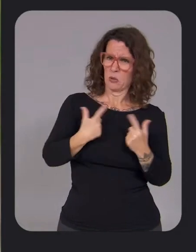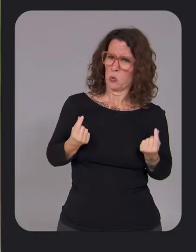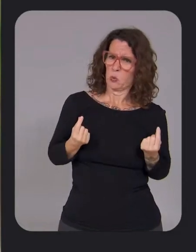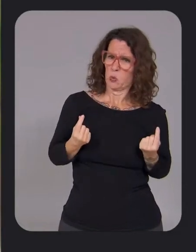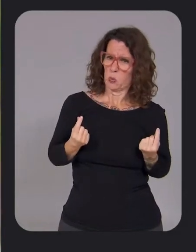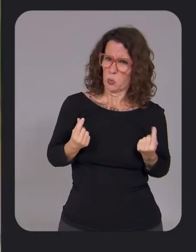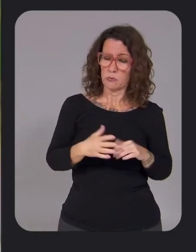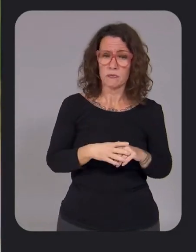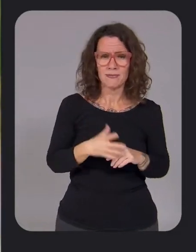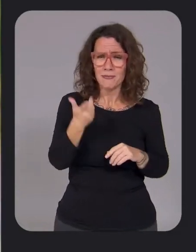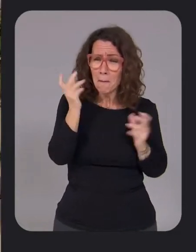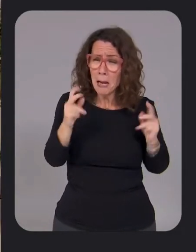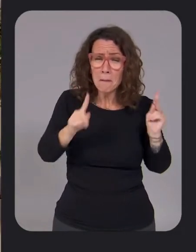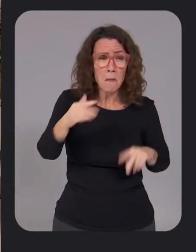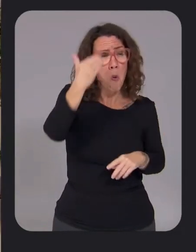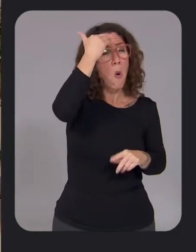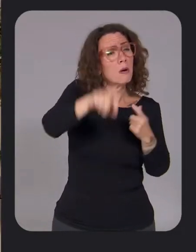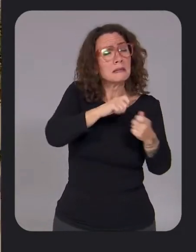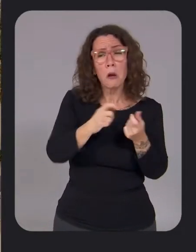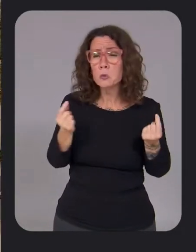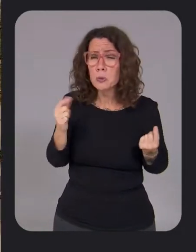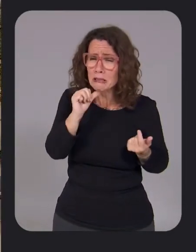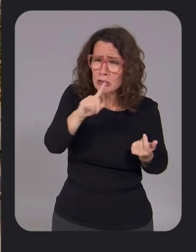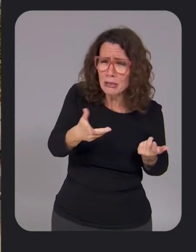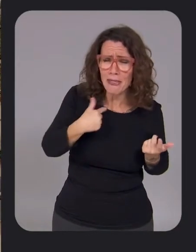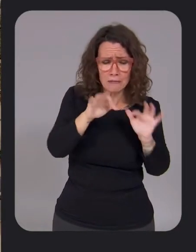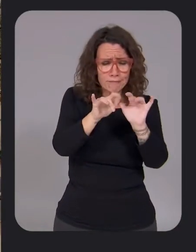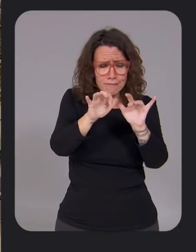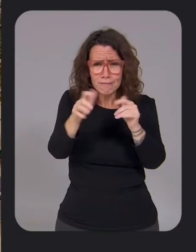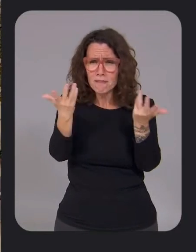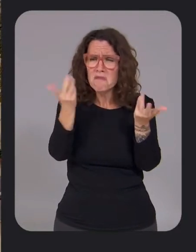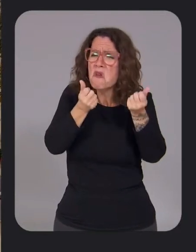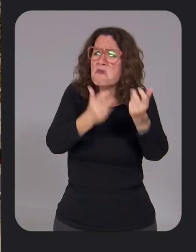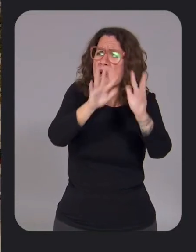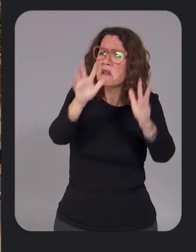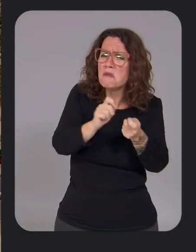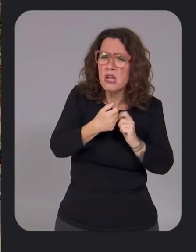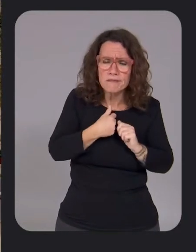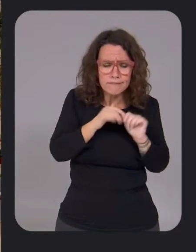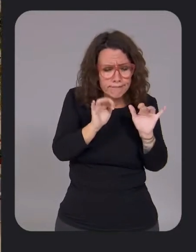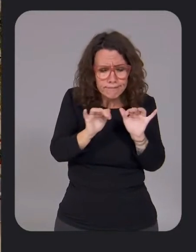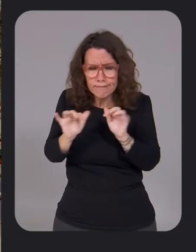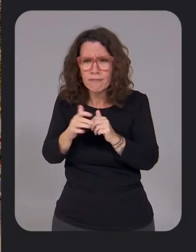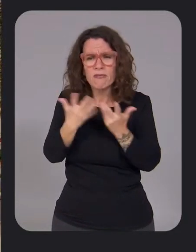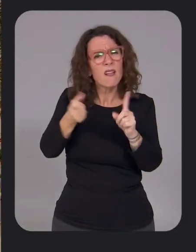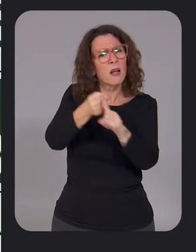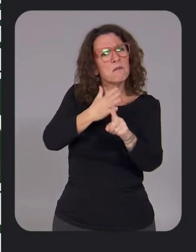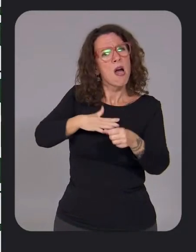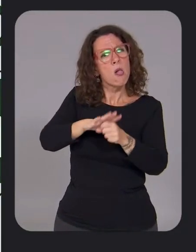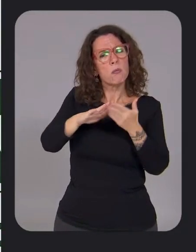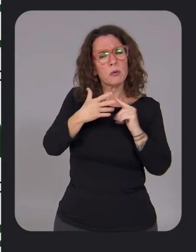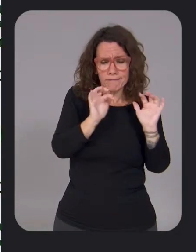many people aren't sure where to start. They're asking questions like, what are the causes of climate change? How does it affect my local